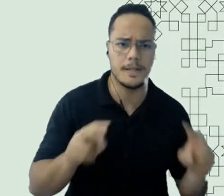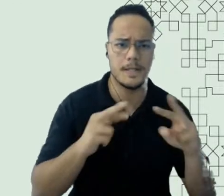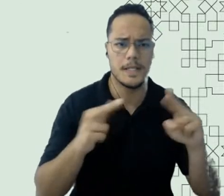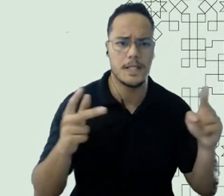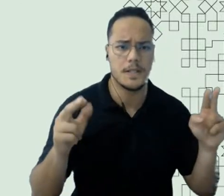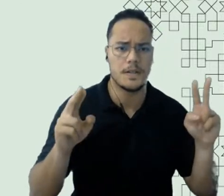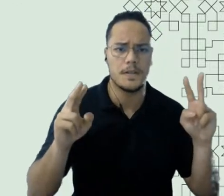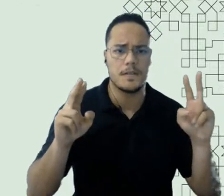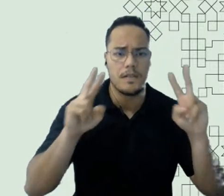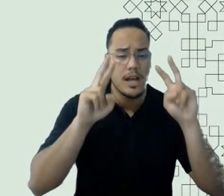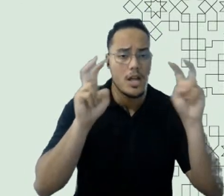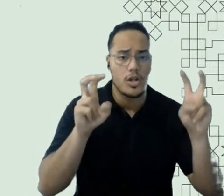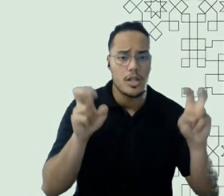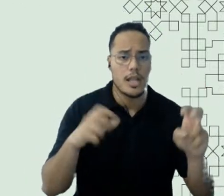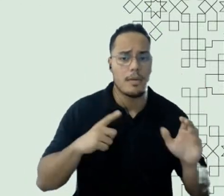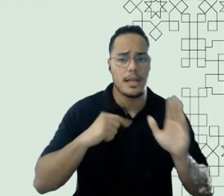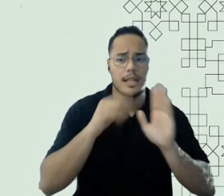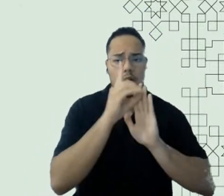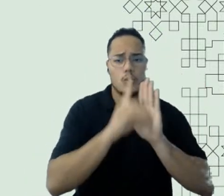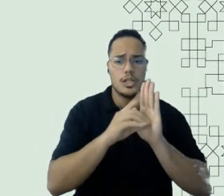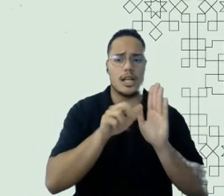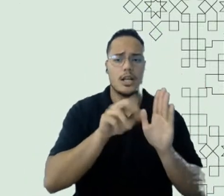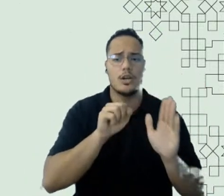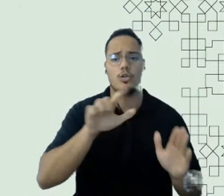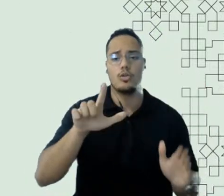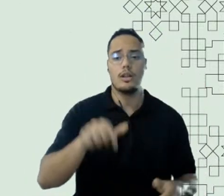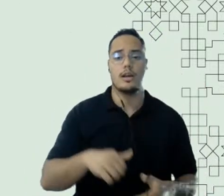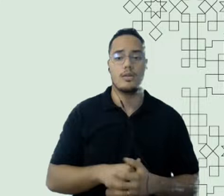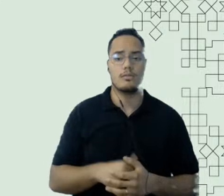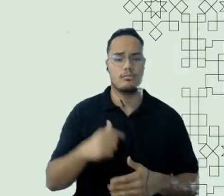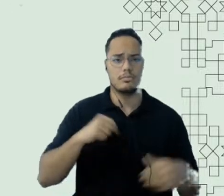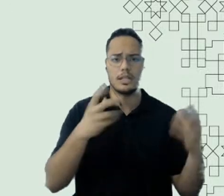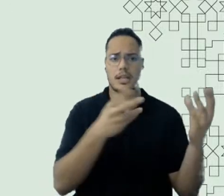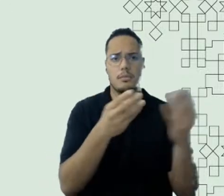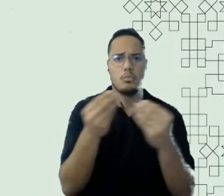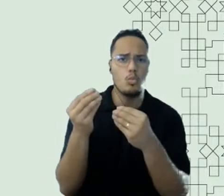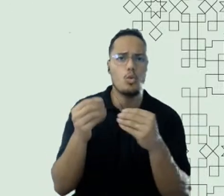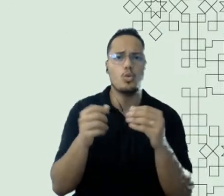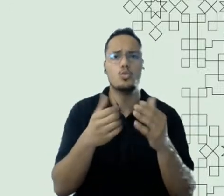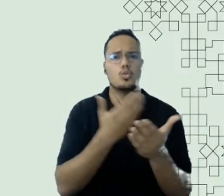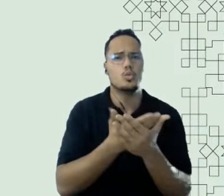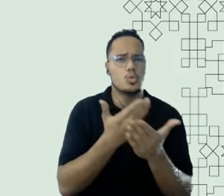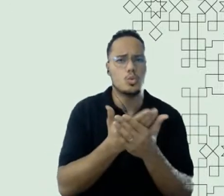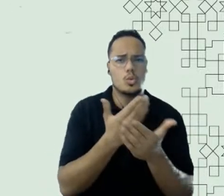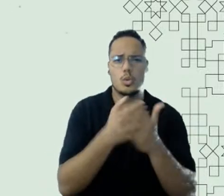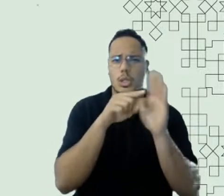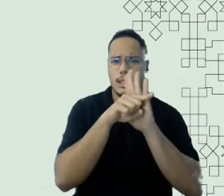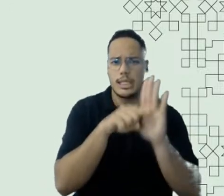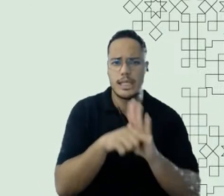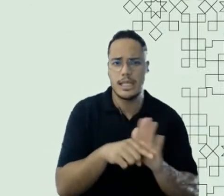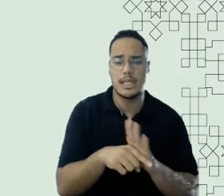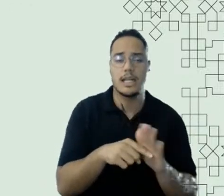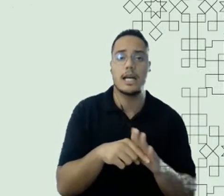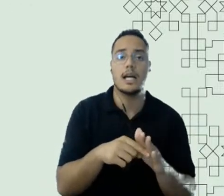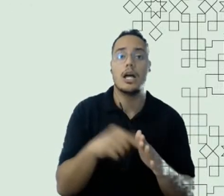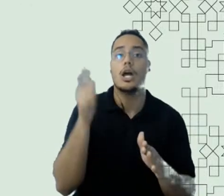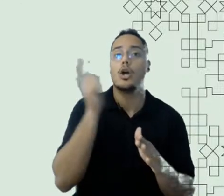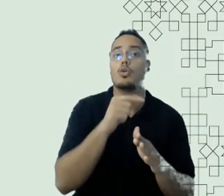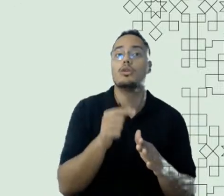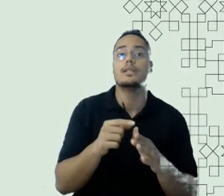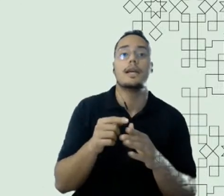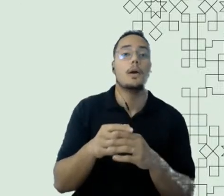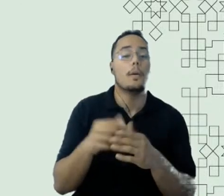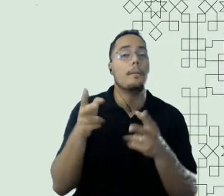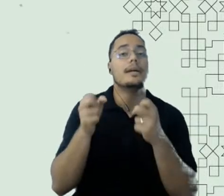showed that YouTube was actually the first source for music in the EU. So most of the people,